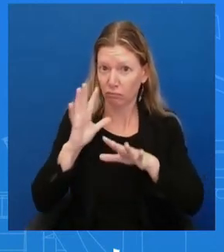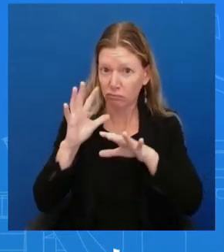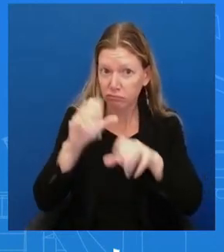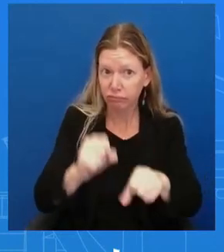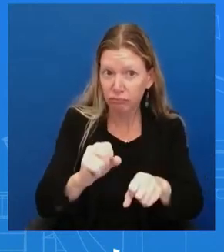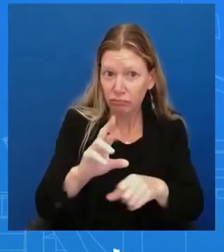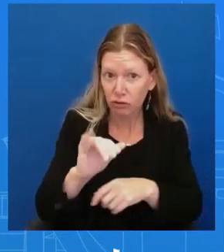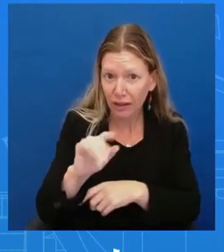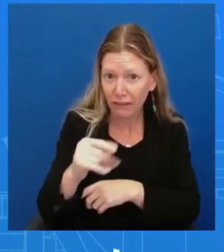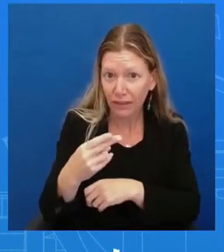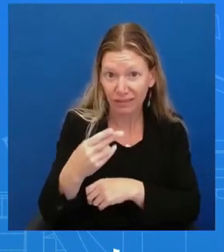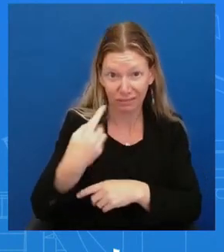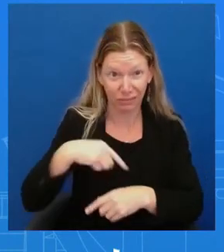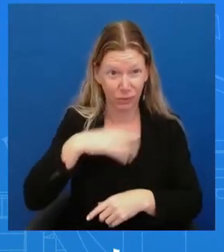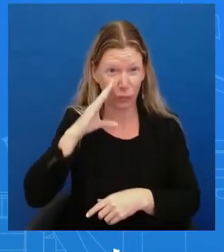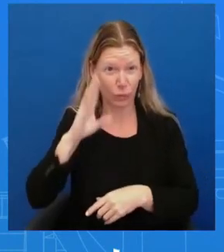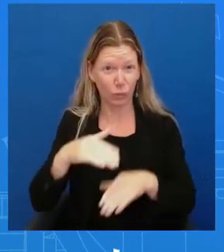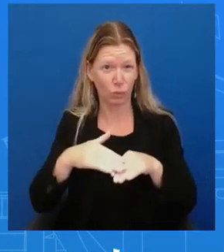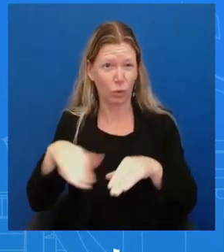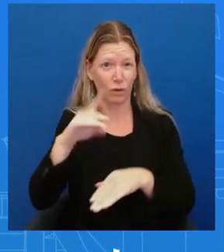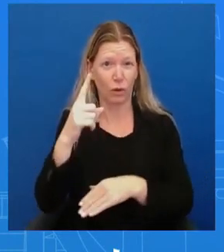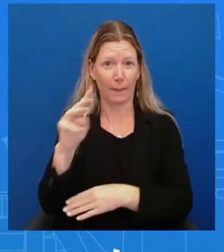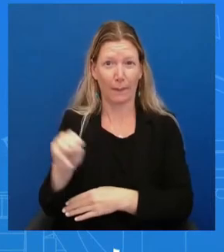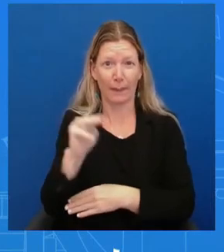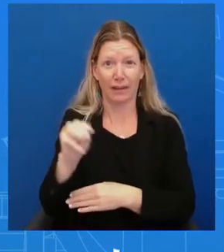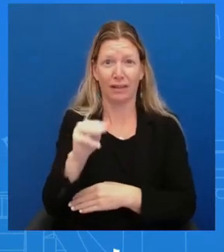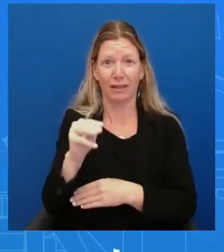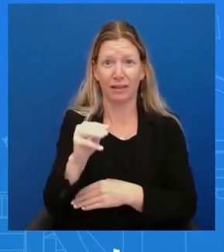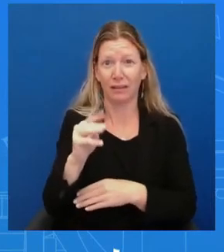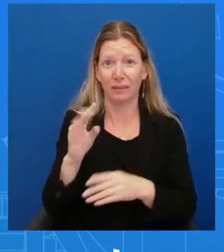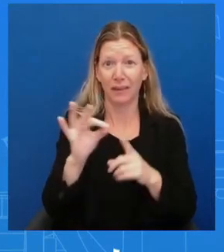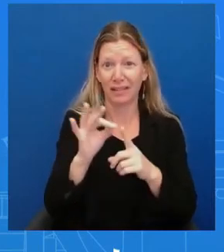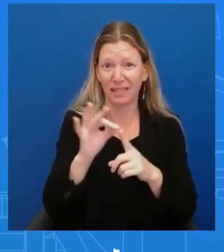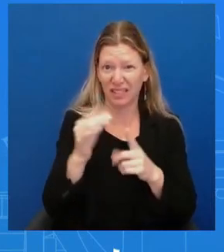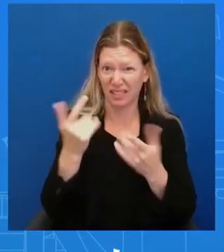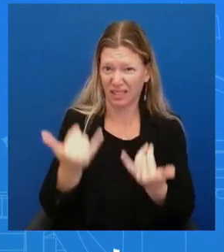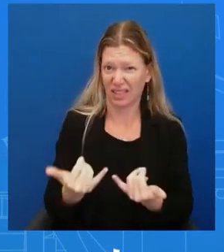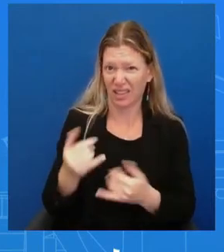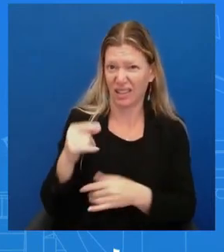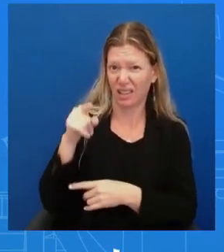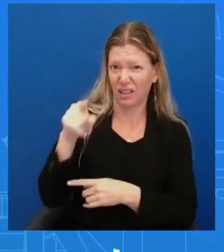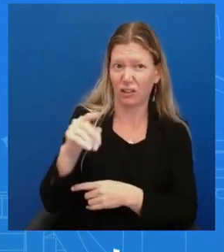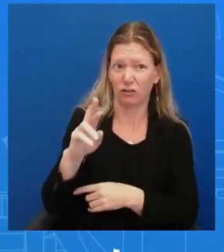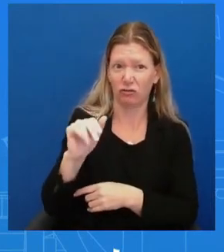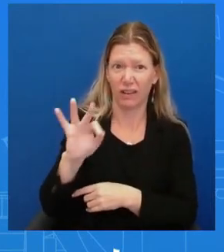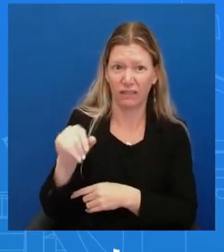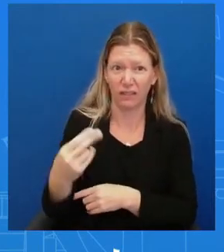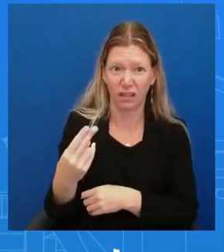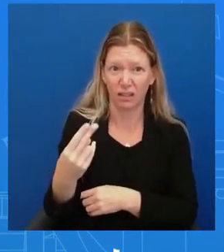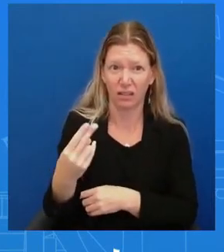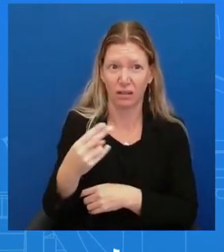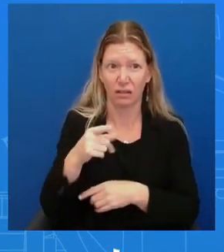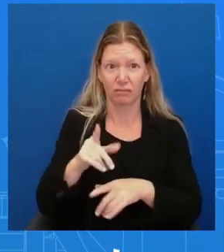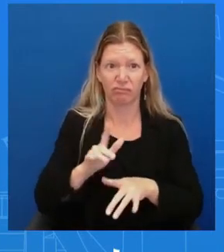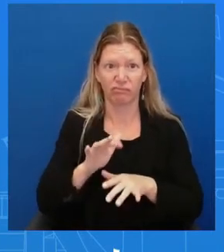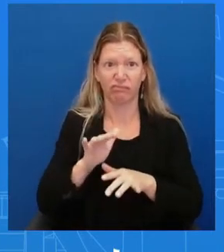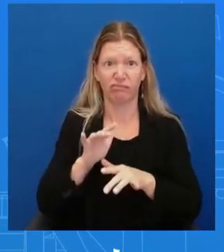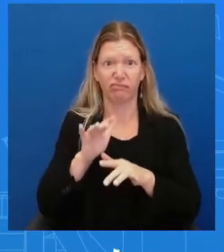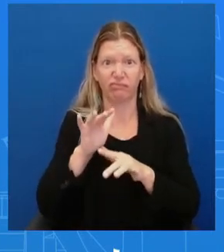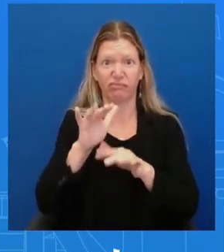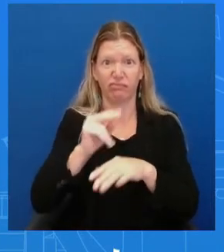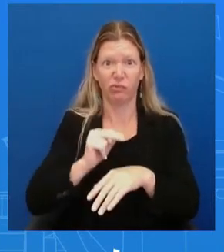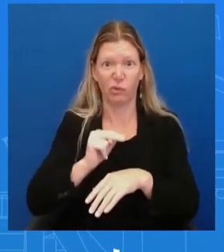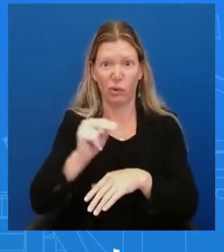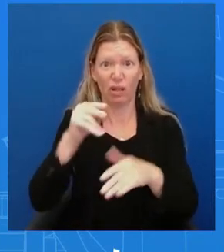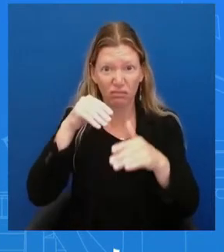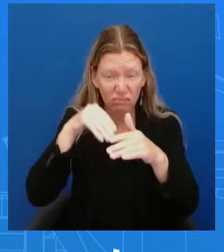Rafah right now, who moved from the north to go into Rafah. And so we want to make sure if there is going to be a military operation. We also